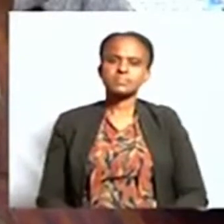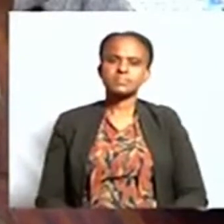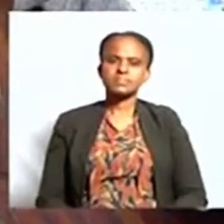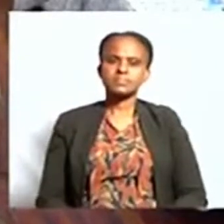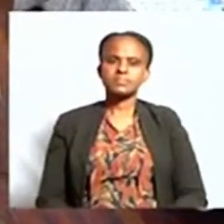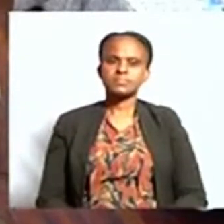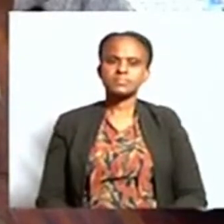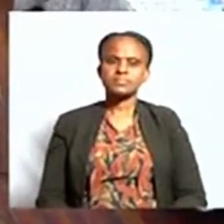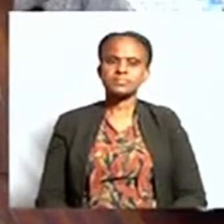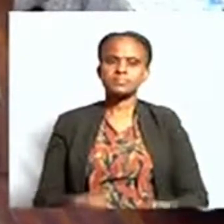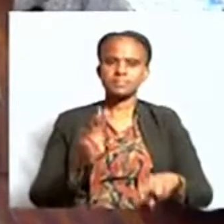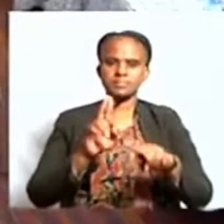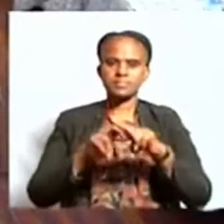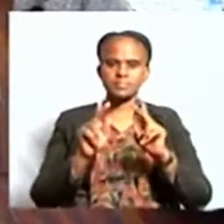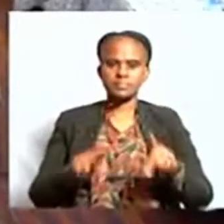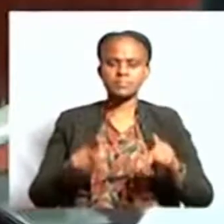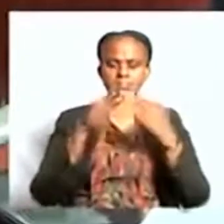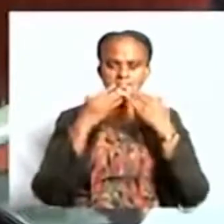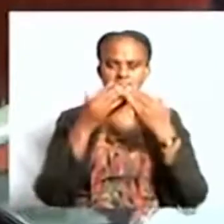Thank you, Chair.